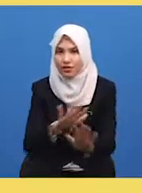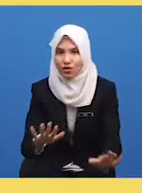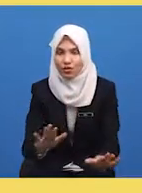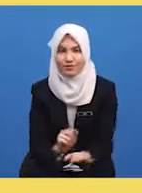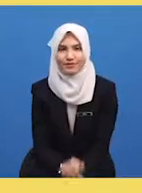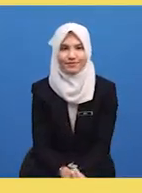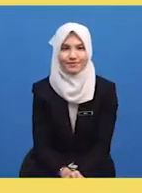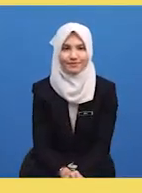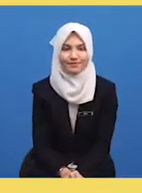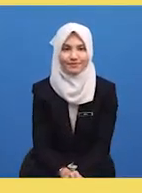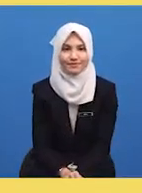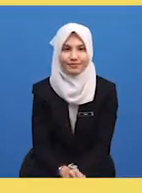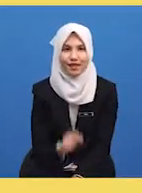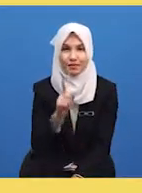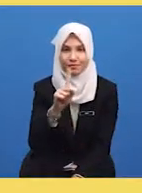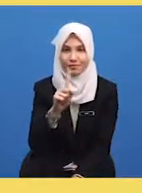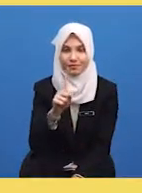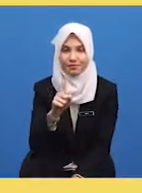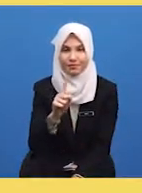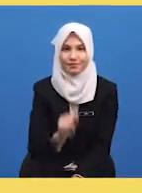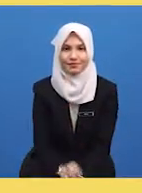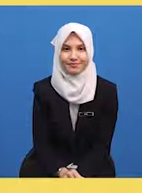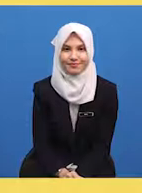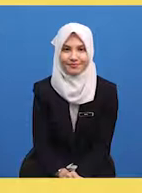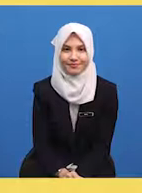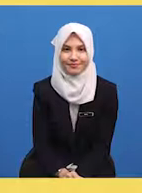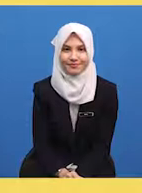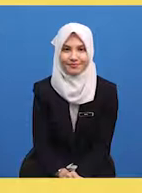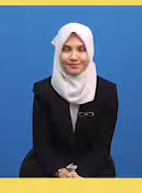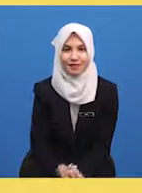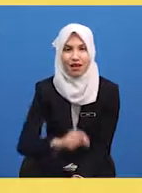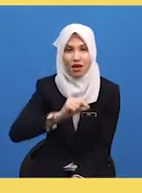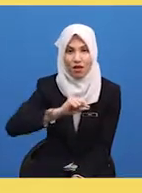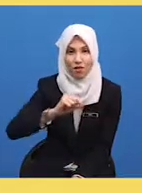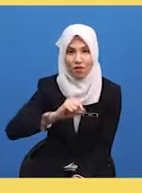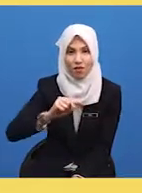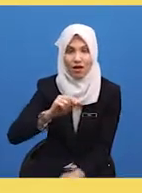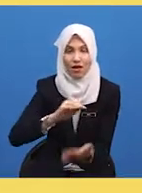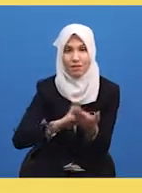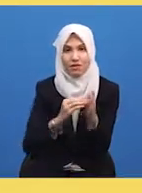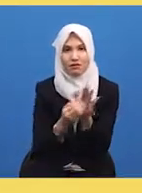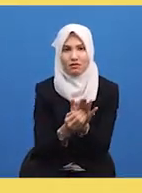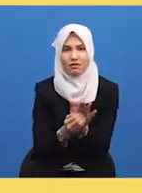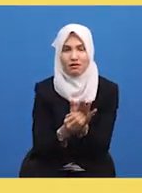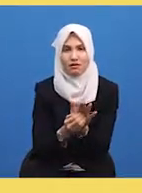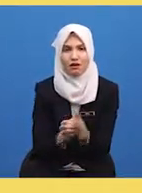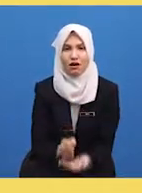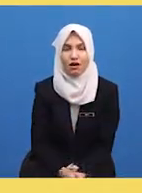goes into each category? Write mean or horrible messages.